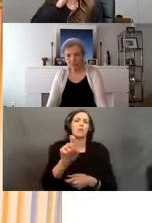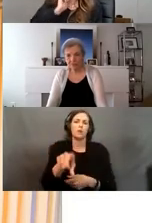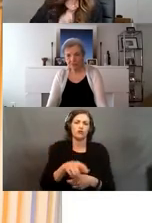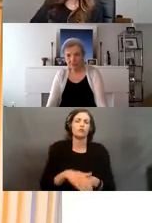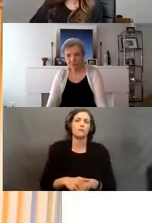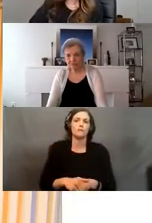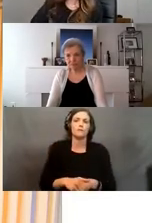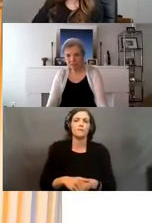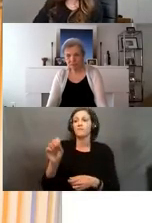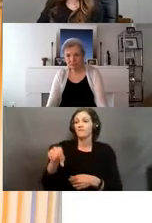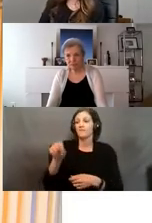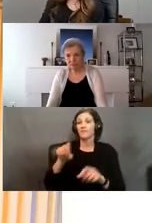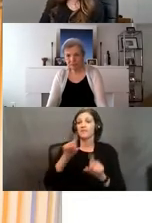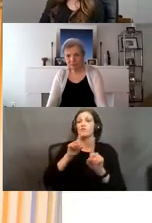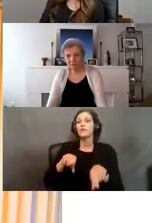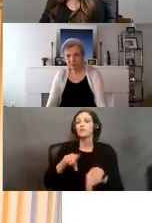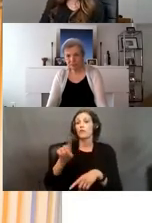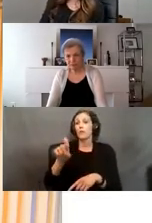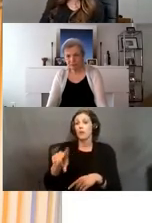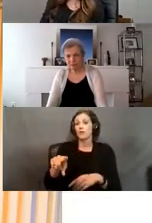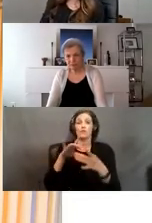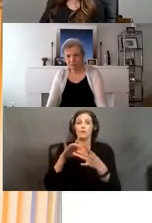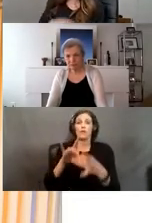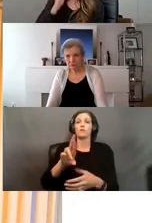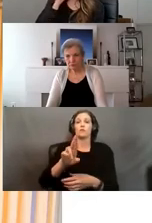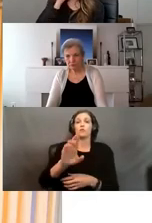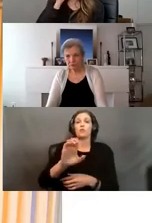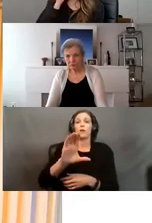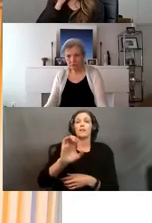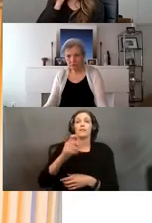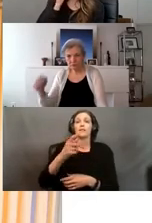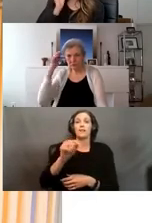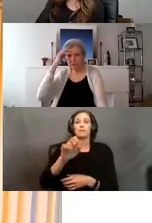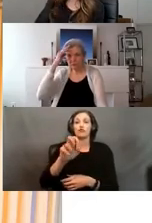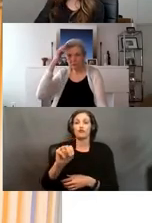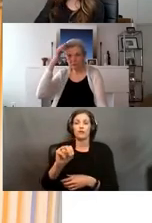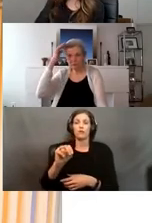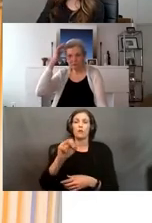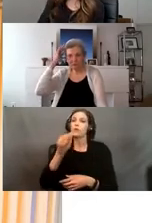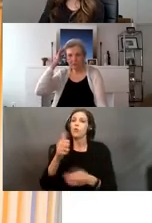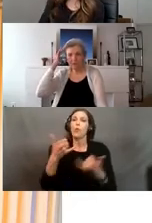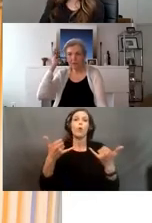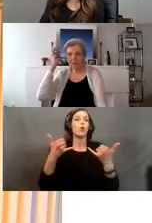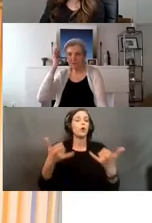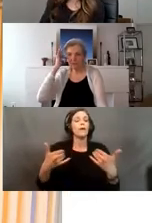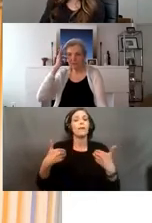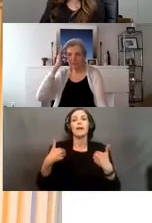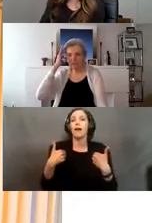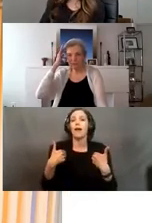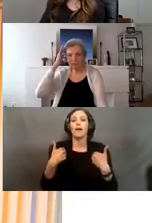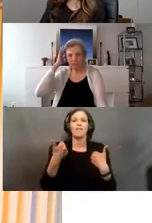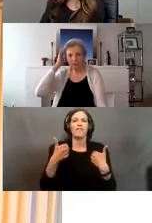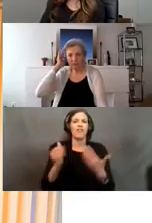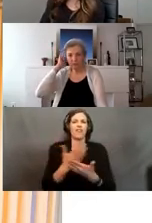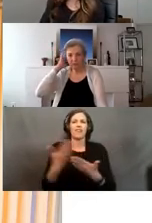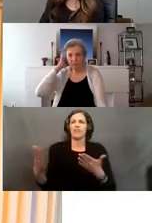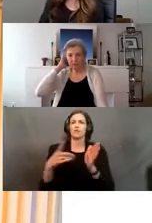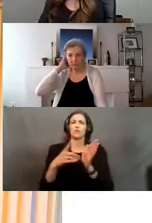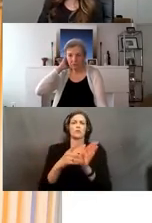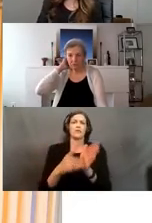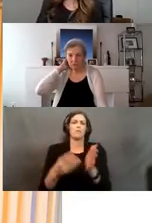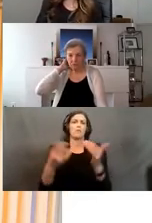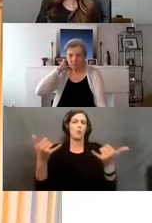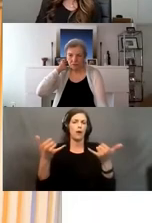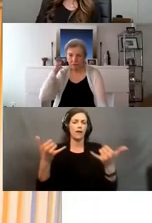Yes, to answer the question about the receptions, we don't currently have anything we can demo right now,